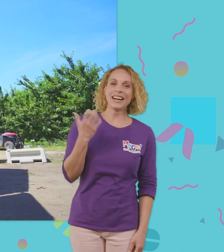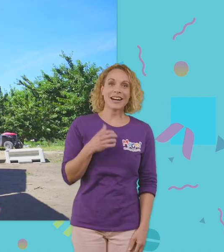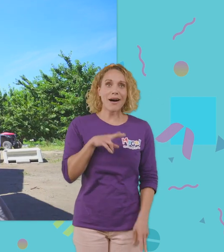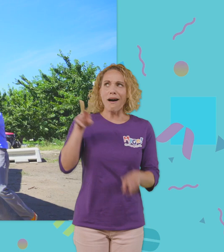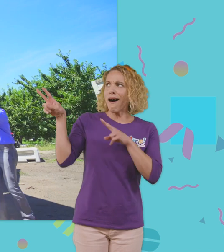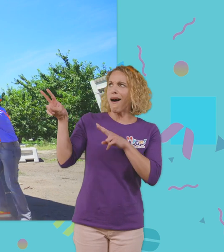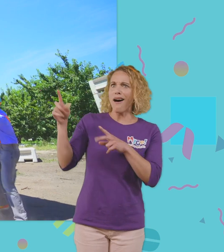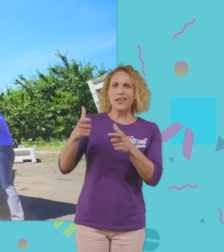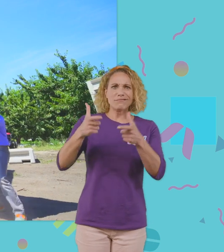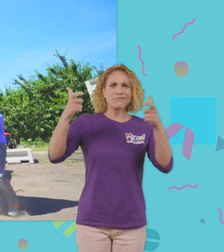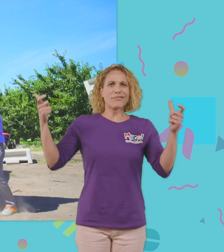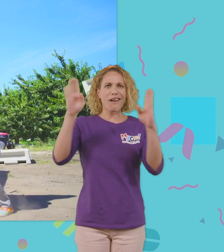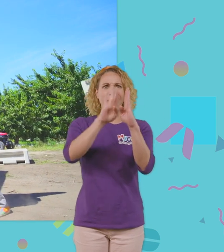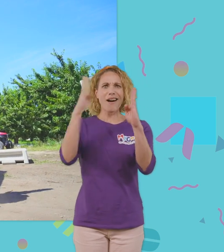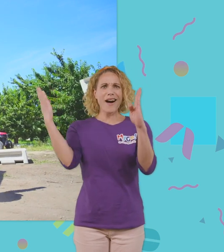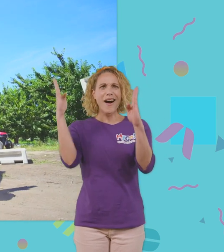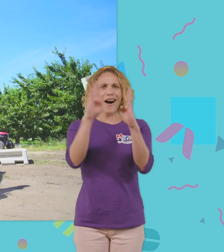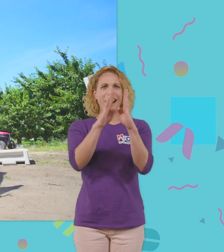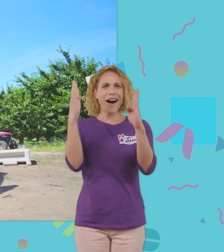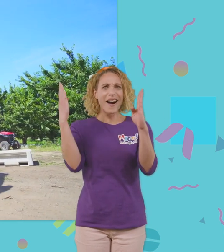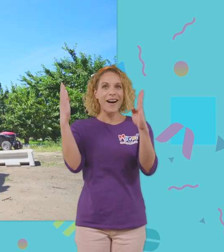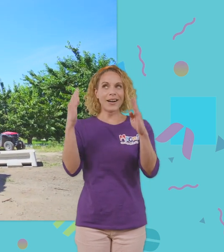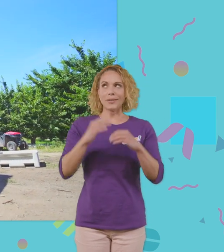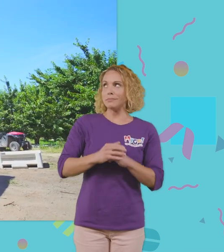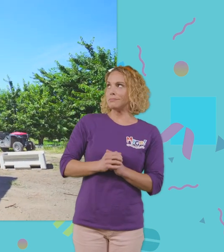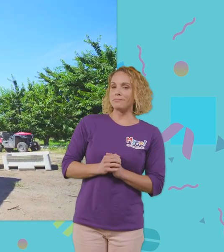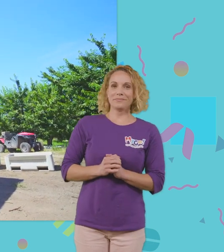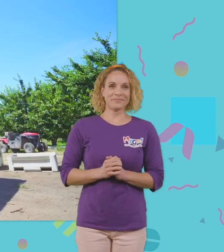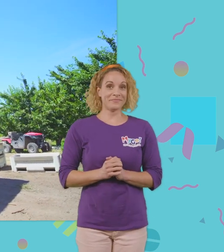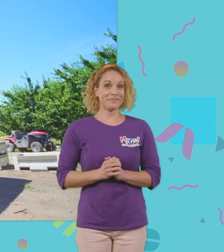Whoa! Look at this giant door! Whoa!